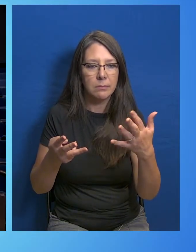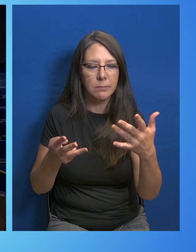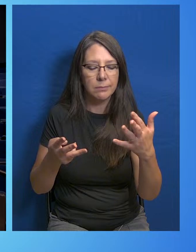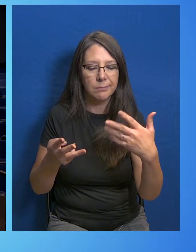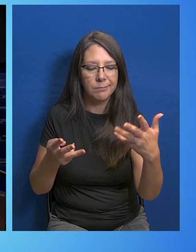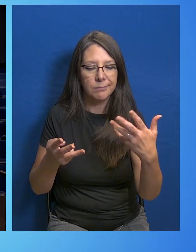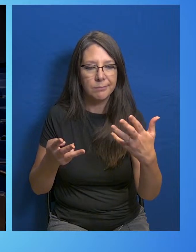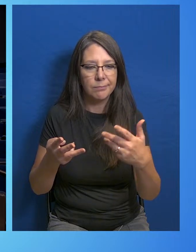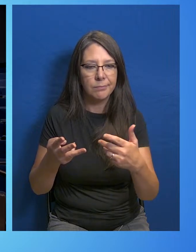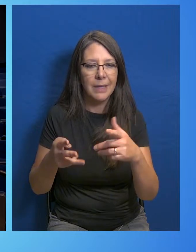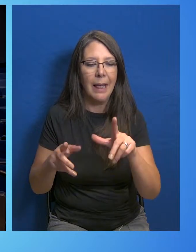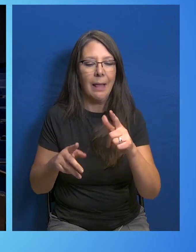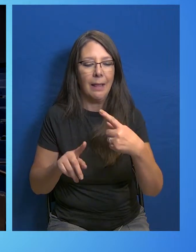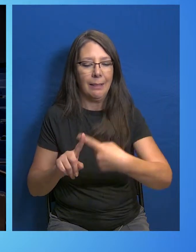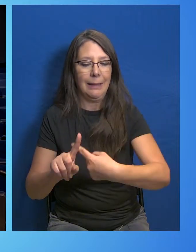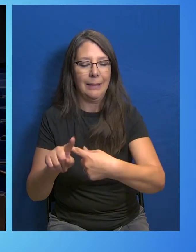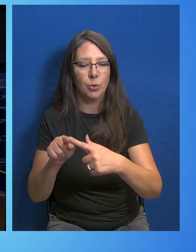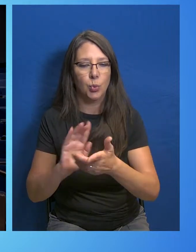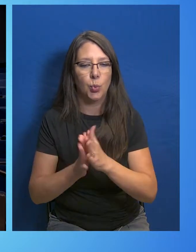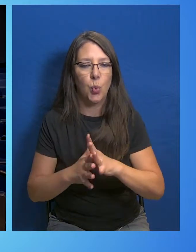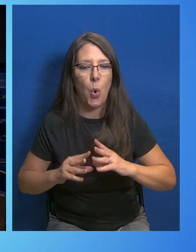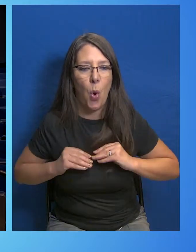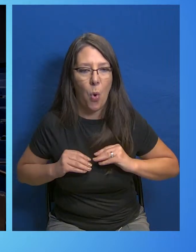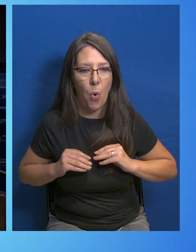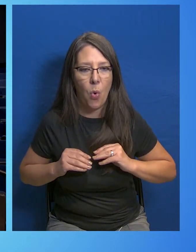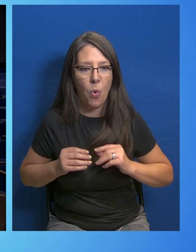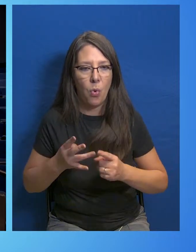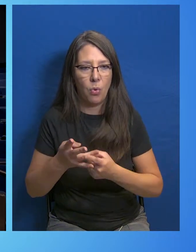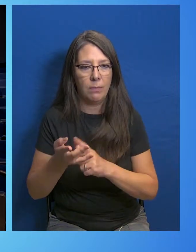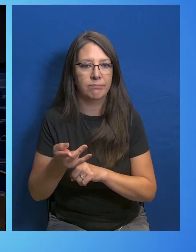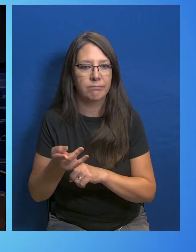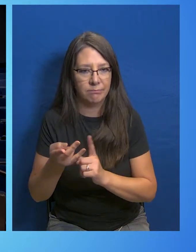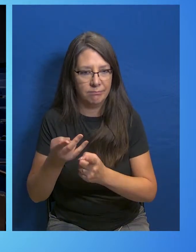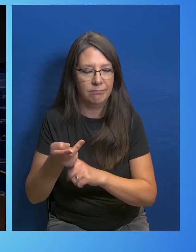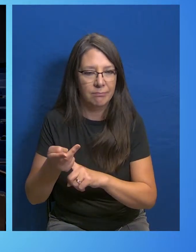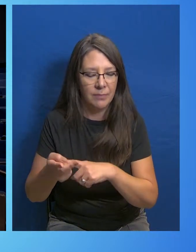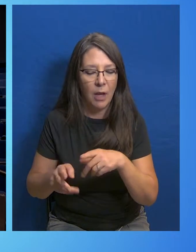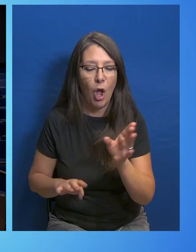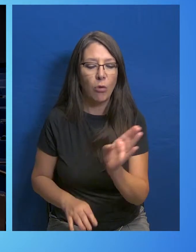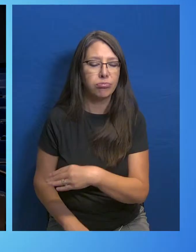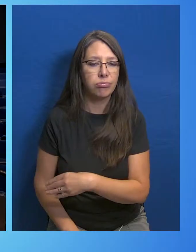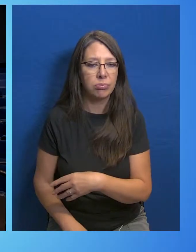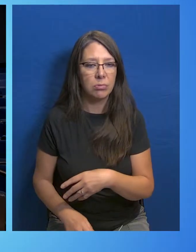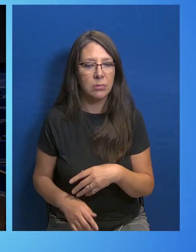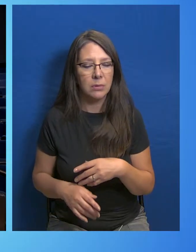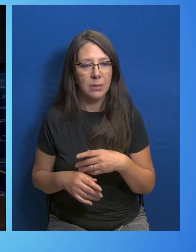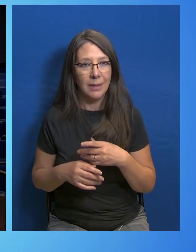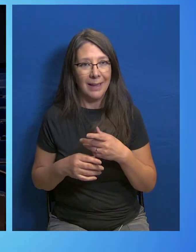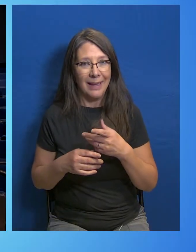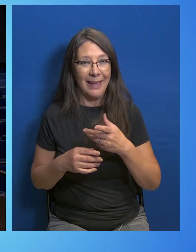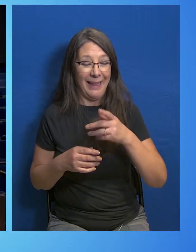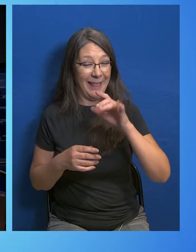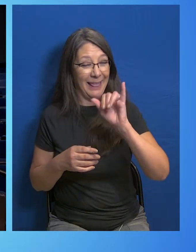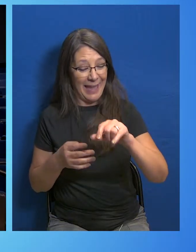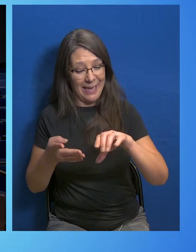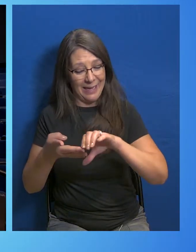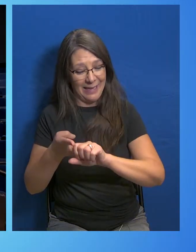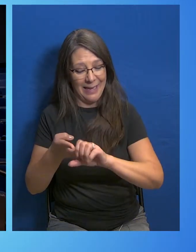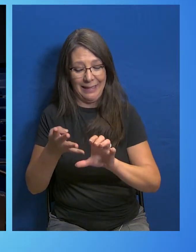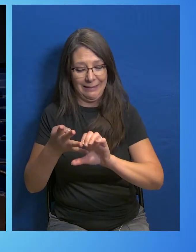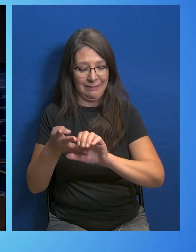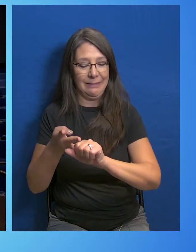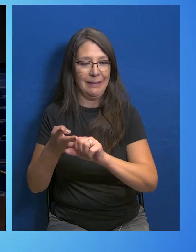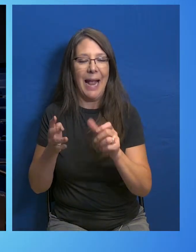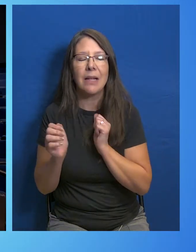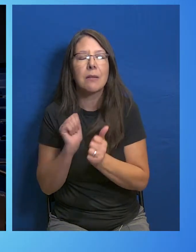or the lease to own, right, which are the ones that have the greater chance of generating significant revenue